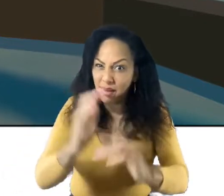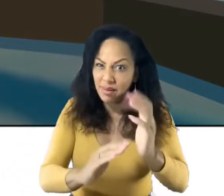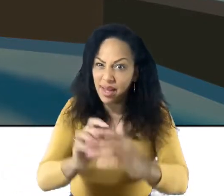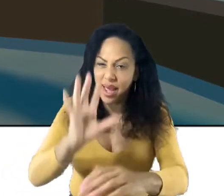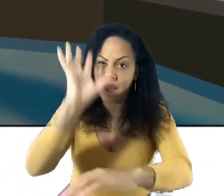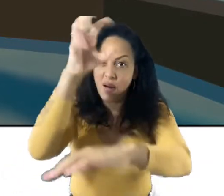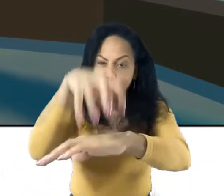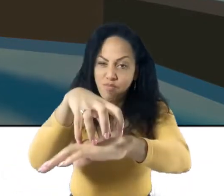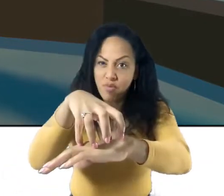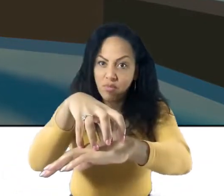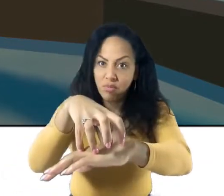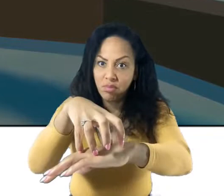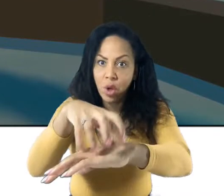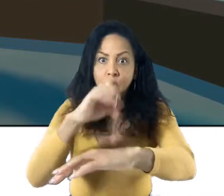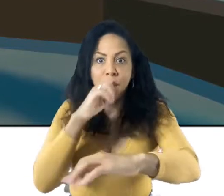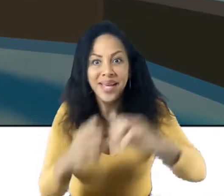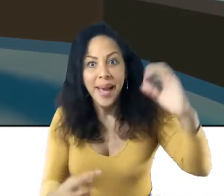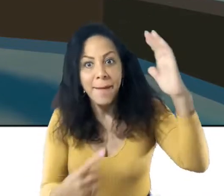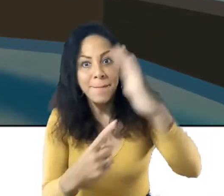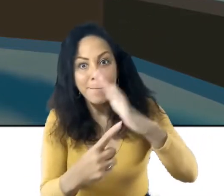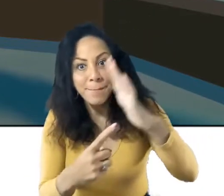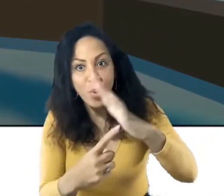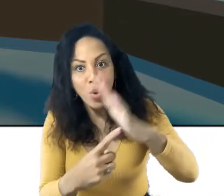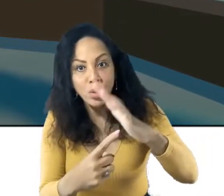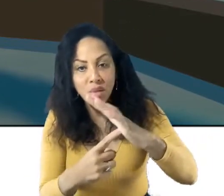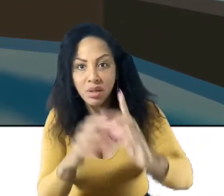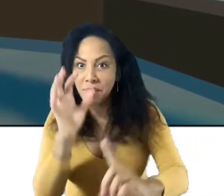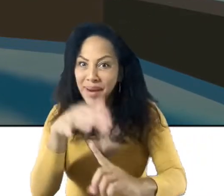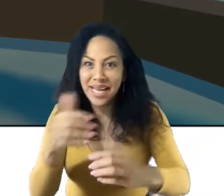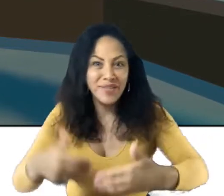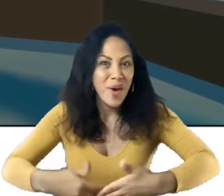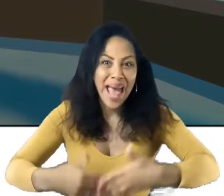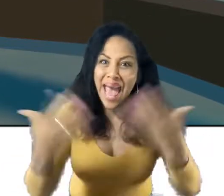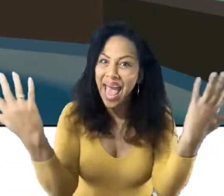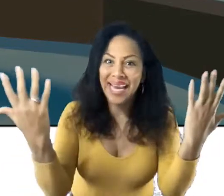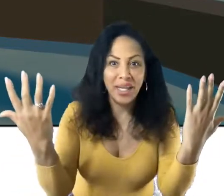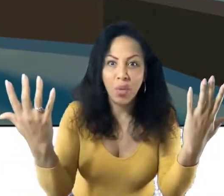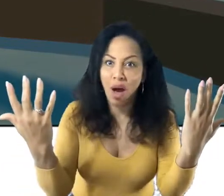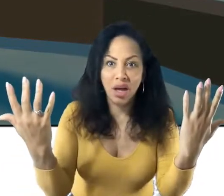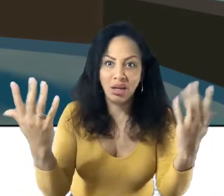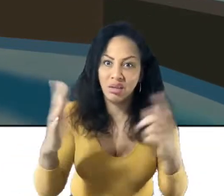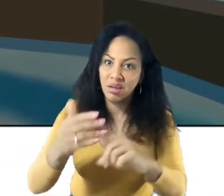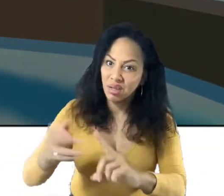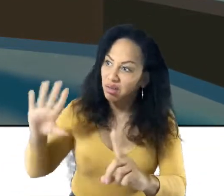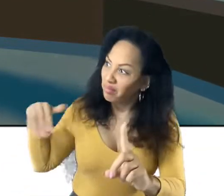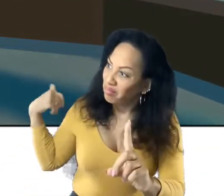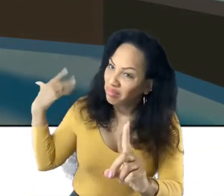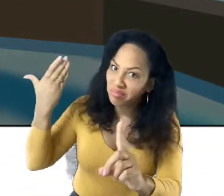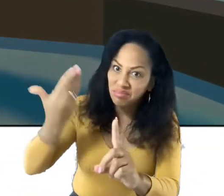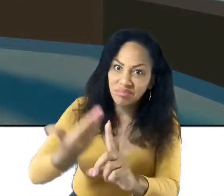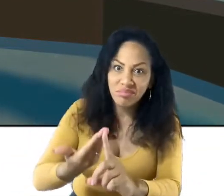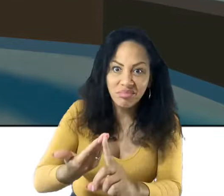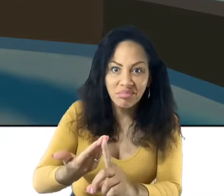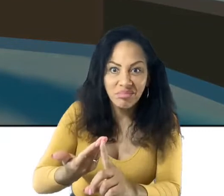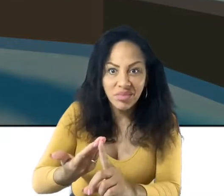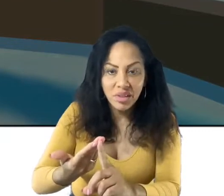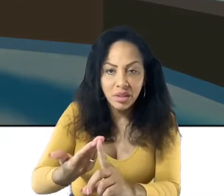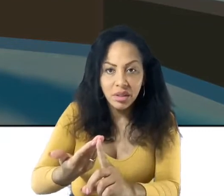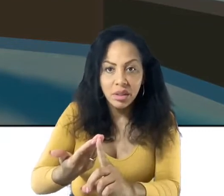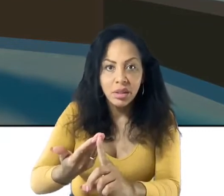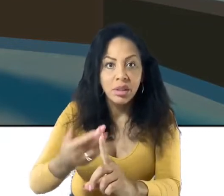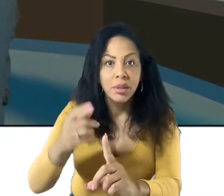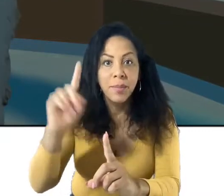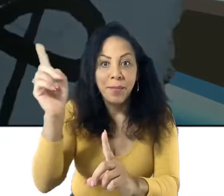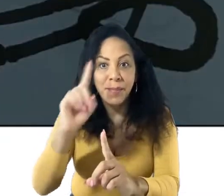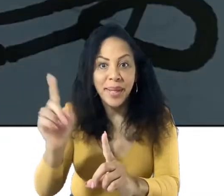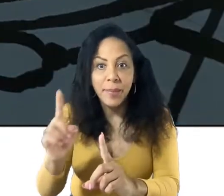a kind of key place for anyone across the ages making the journey between the land and St